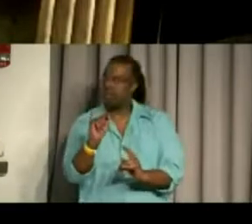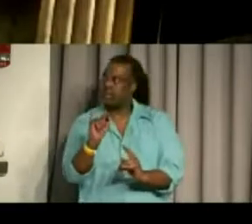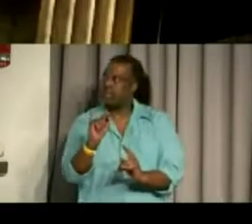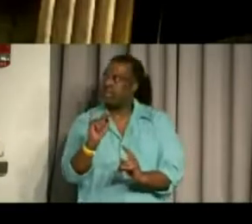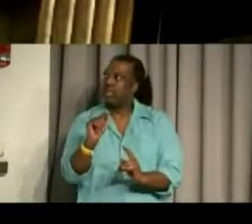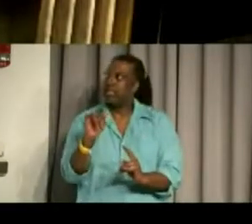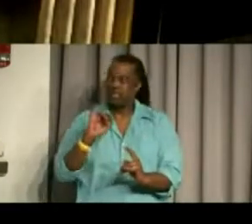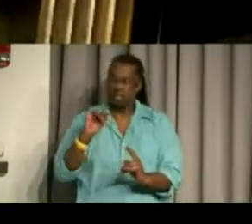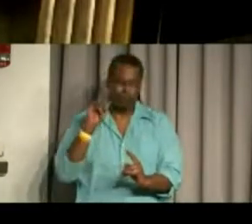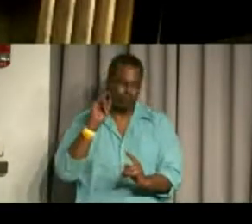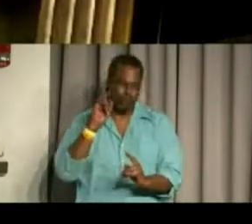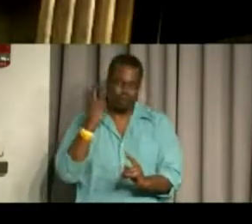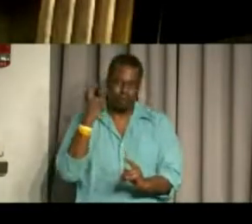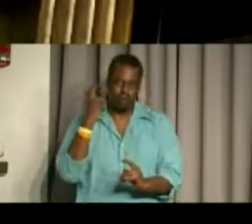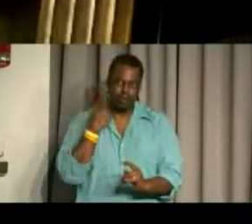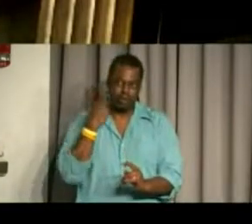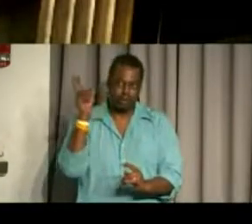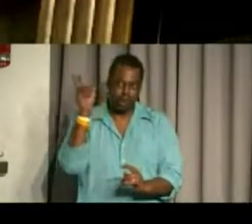as you've just heard.